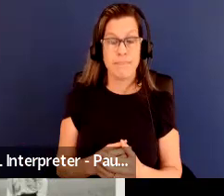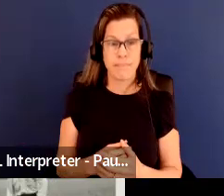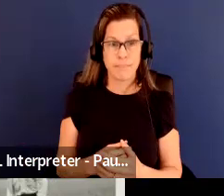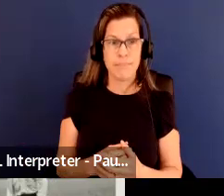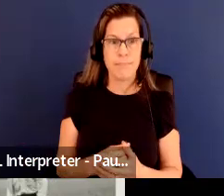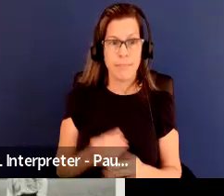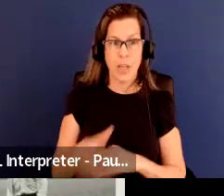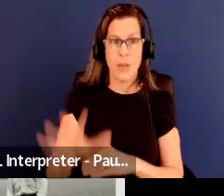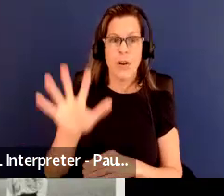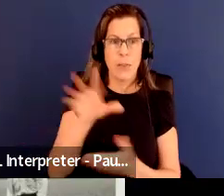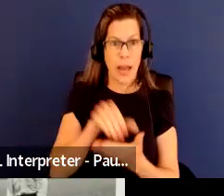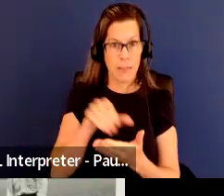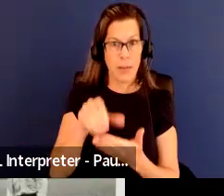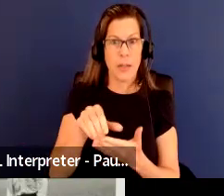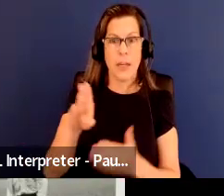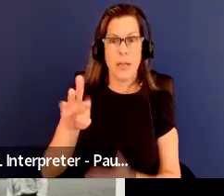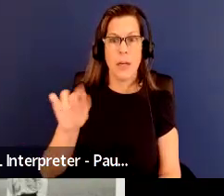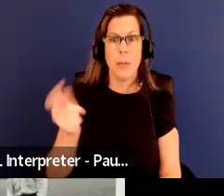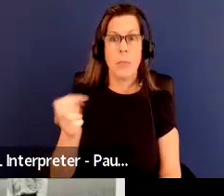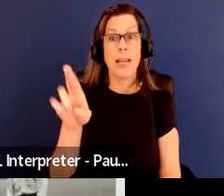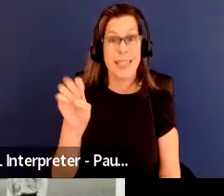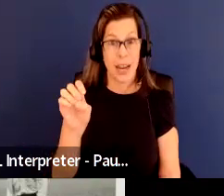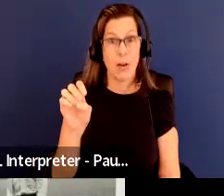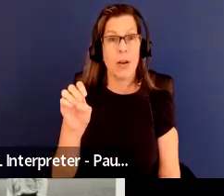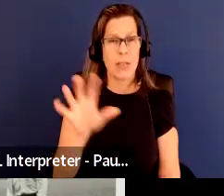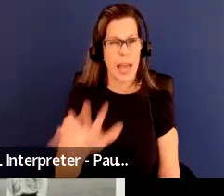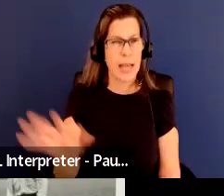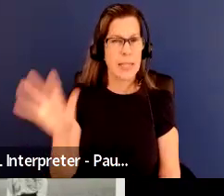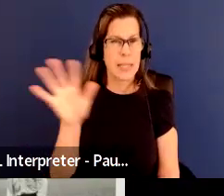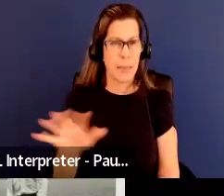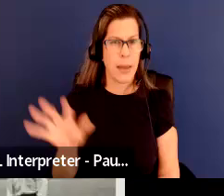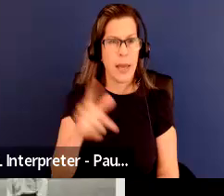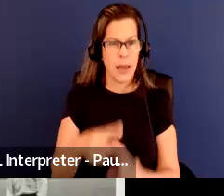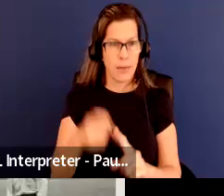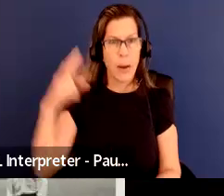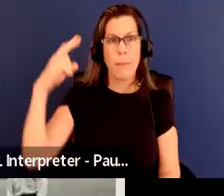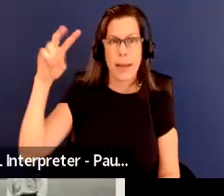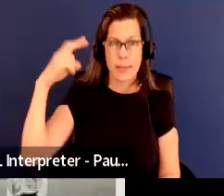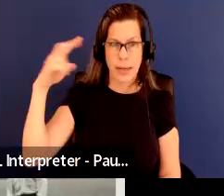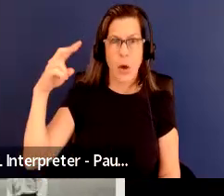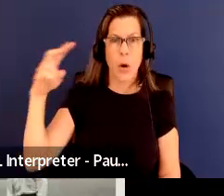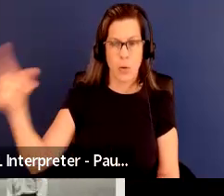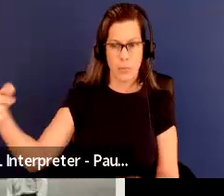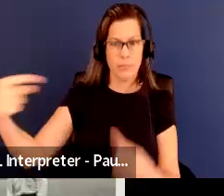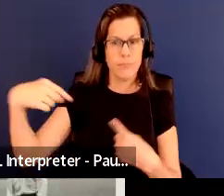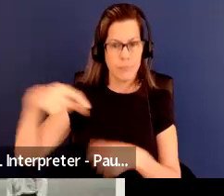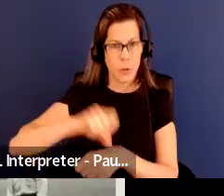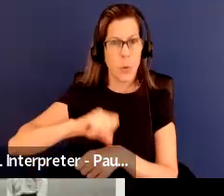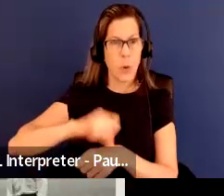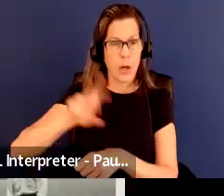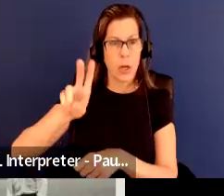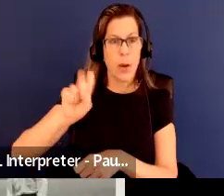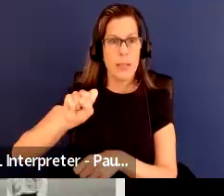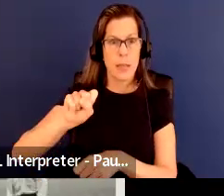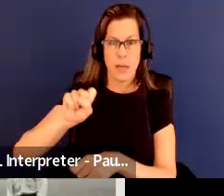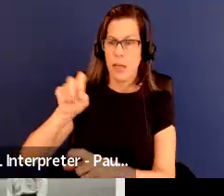Over 5 million braceros is the estimate that came from Mexico to work in the U.S. But they were